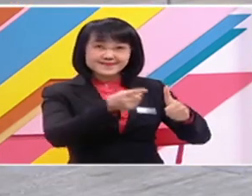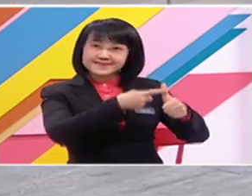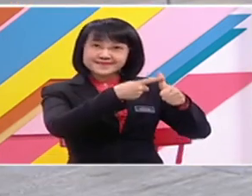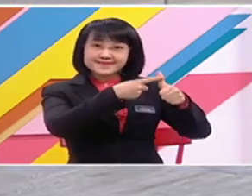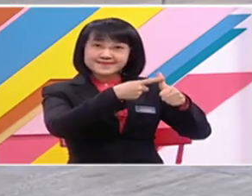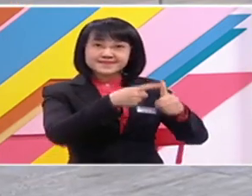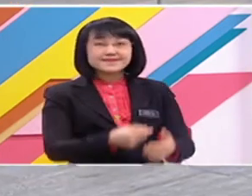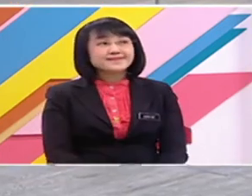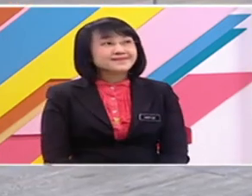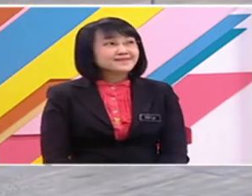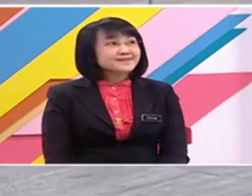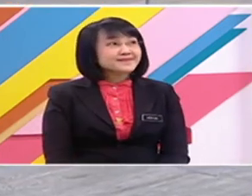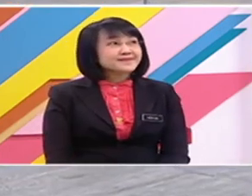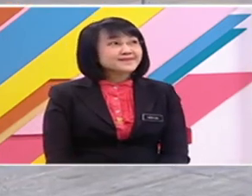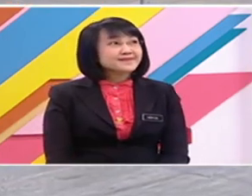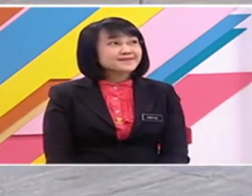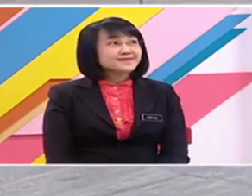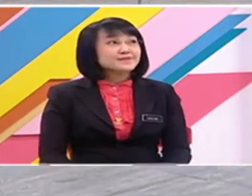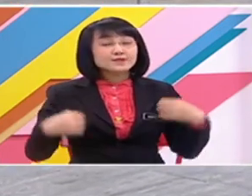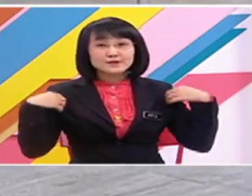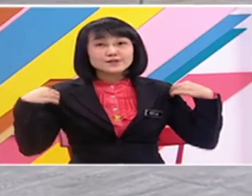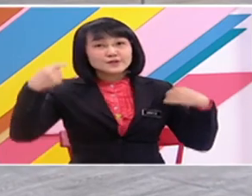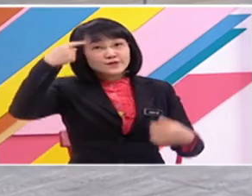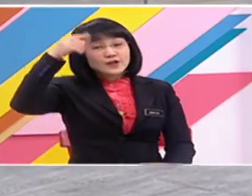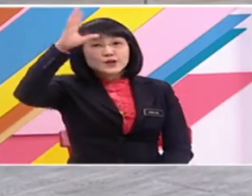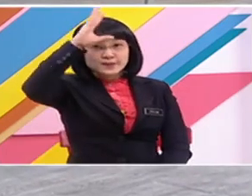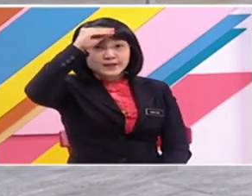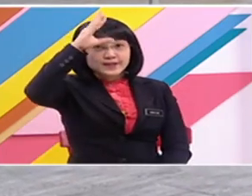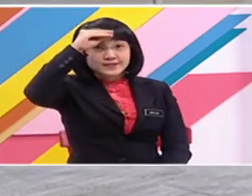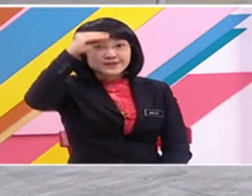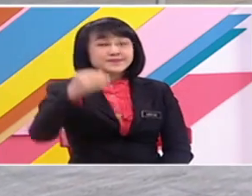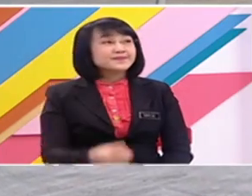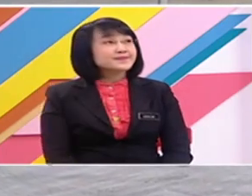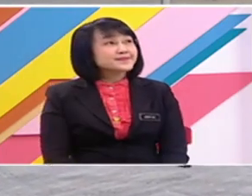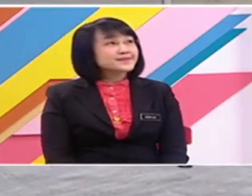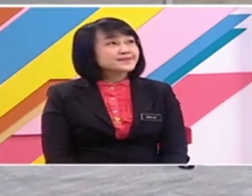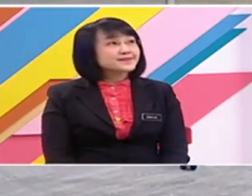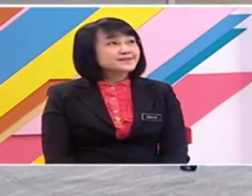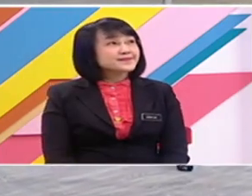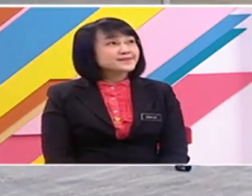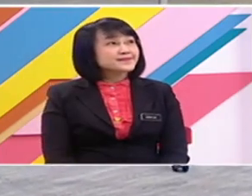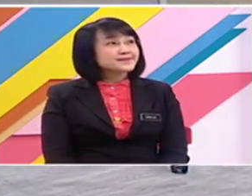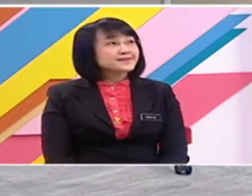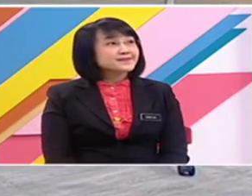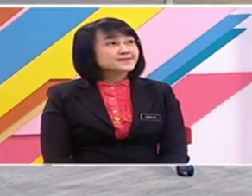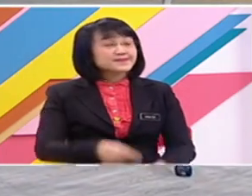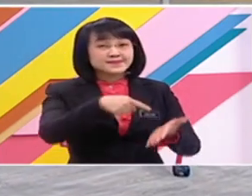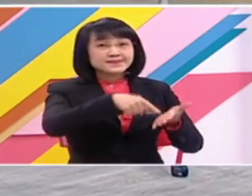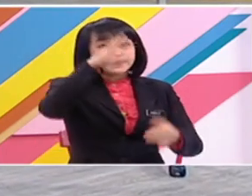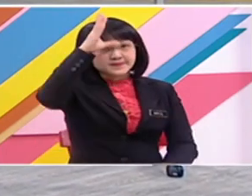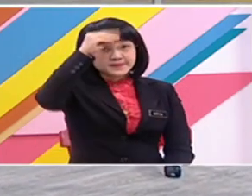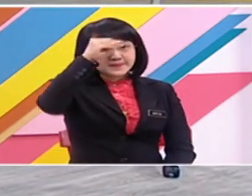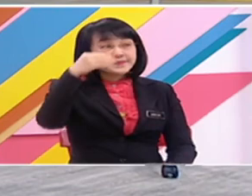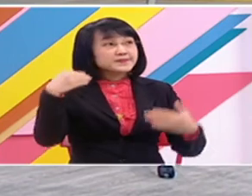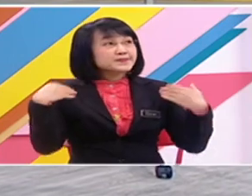Okay, look at this. This is clothes for boy. Okay, clothes for boys. Okay, this is boys and these are